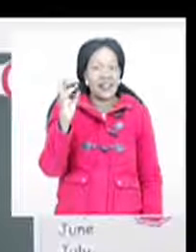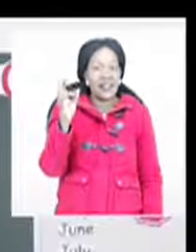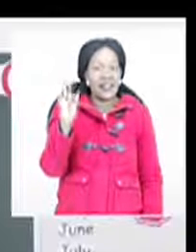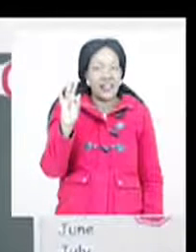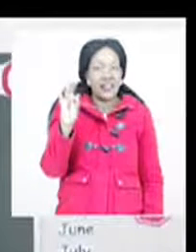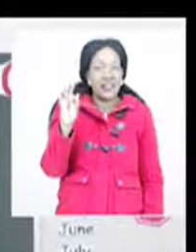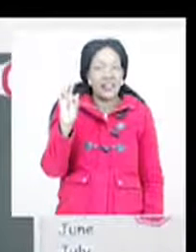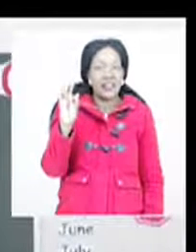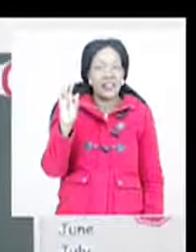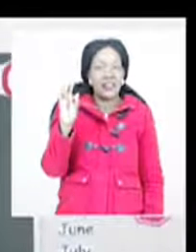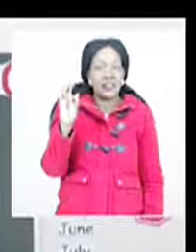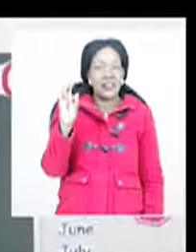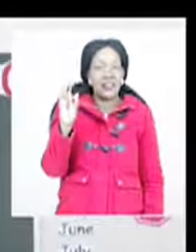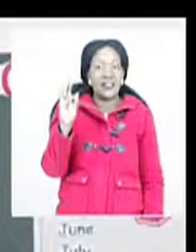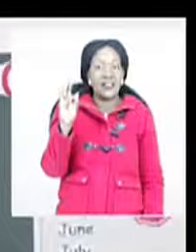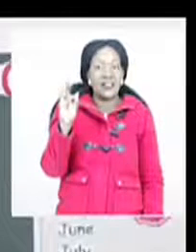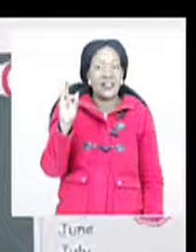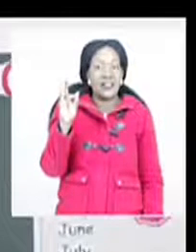7,